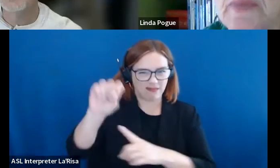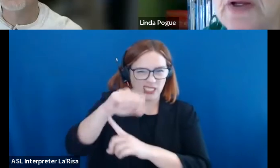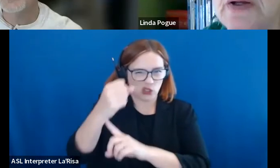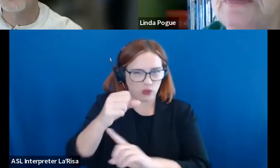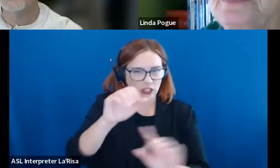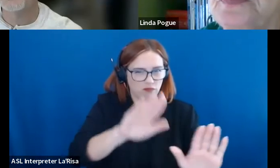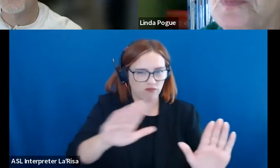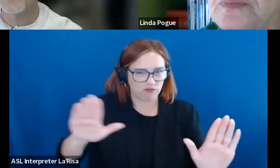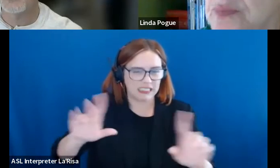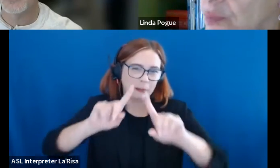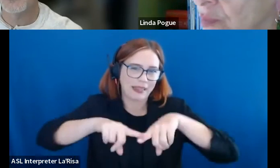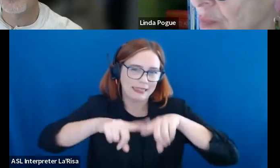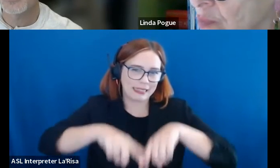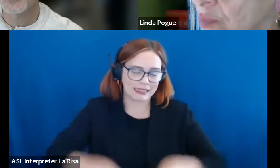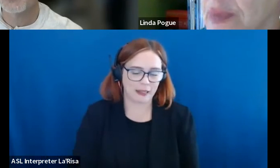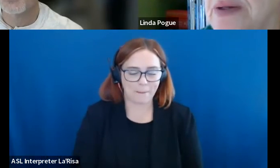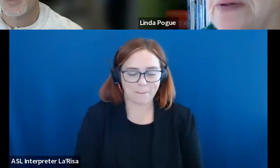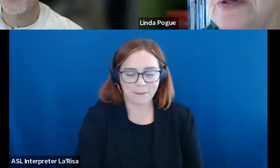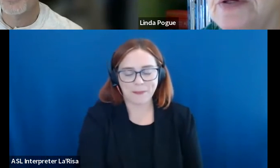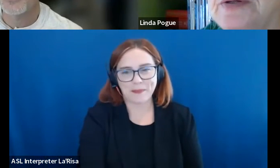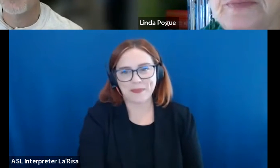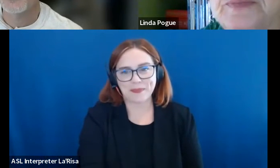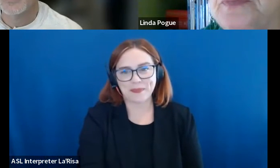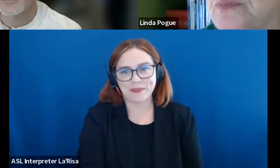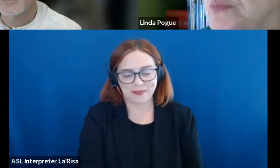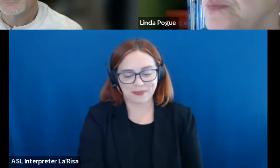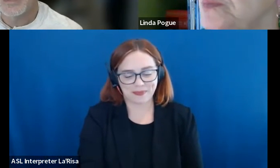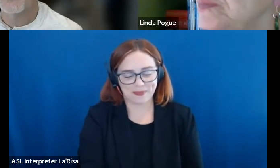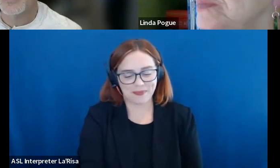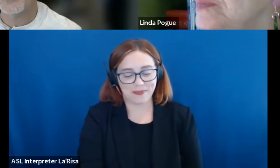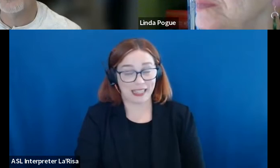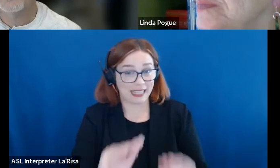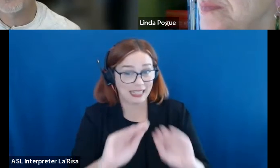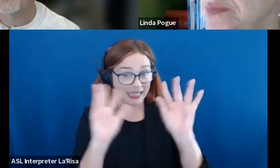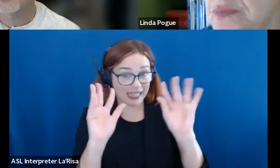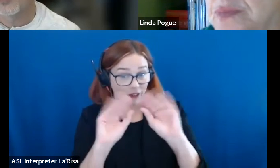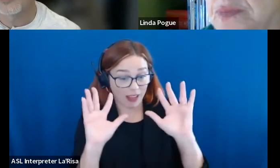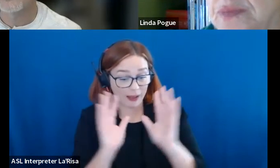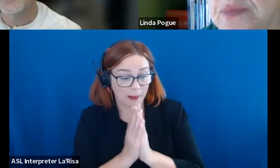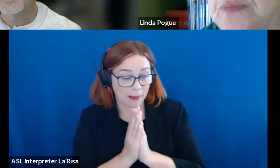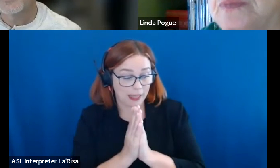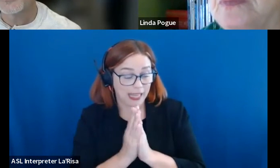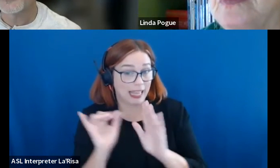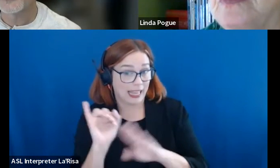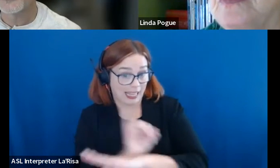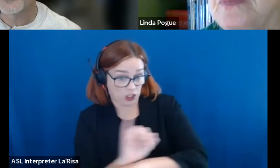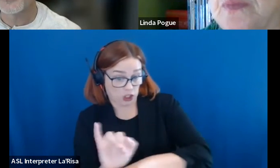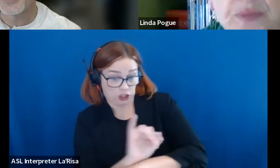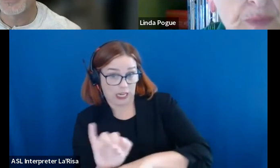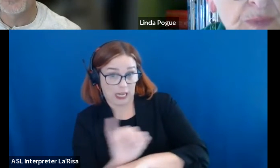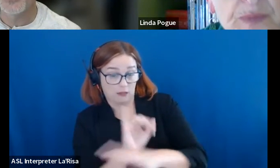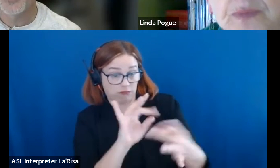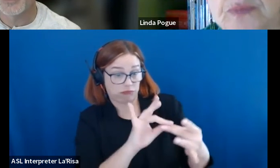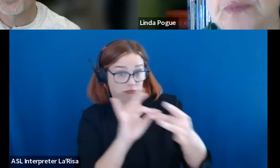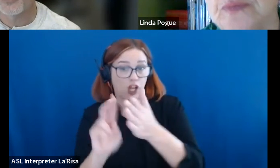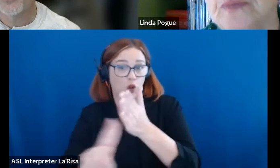And let me clarify that our internships we have with the university, yes, that's a course. So students are